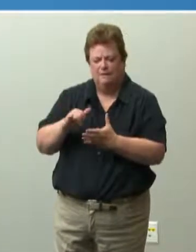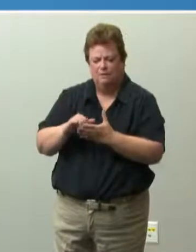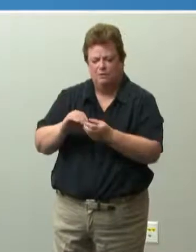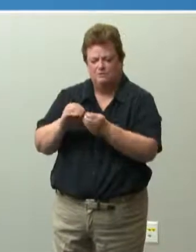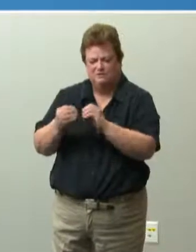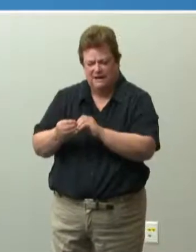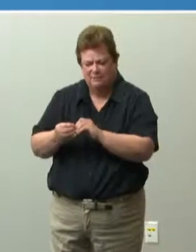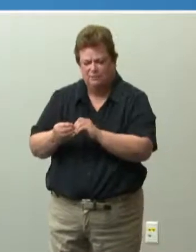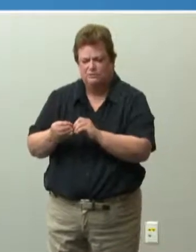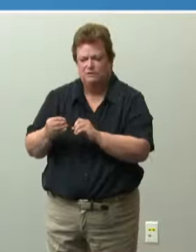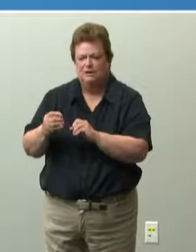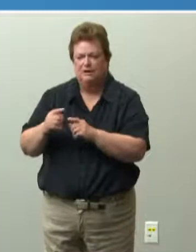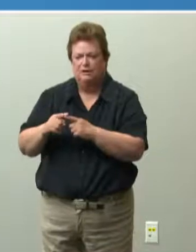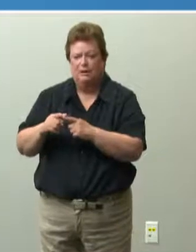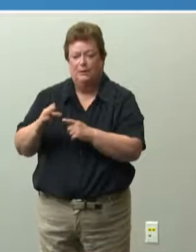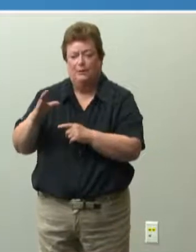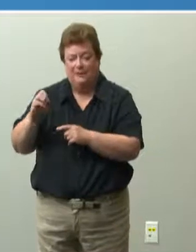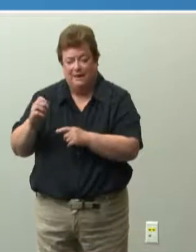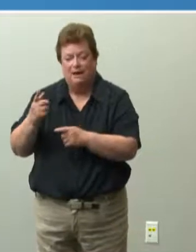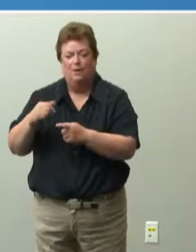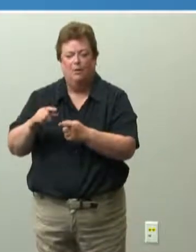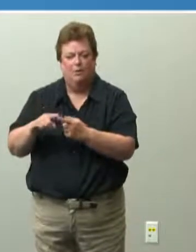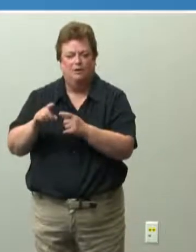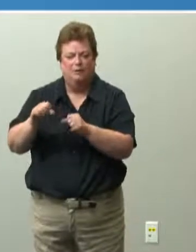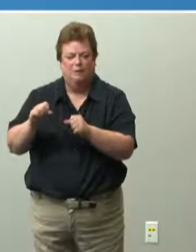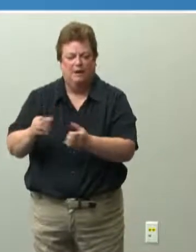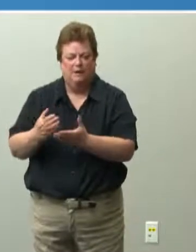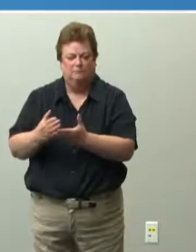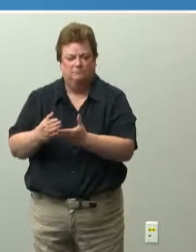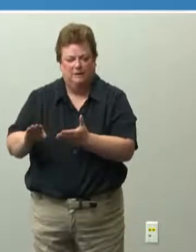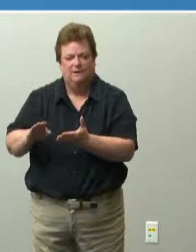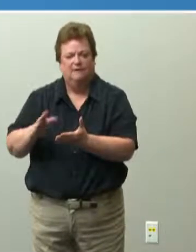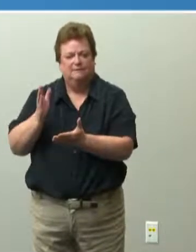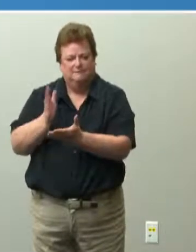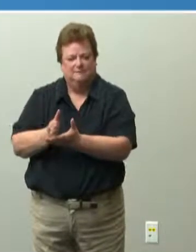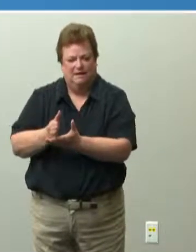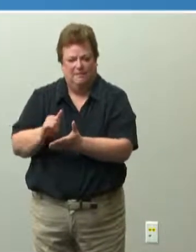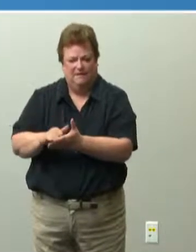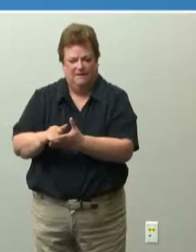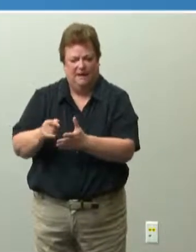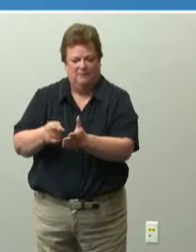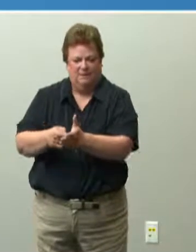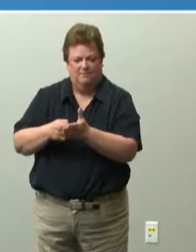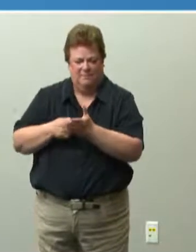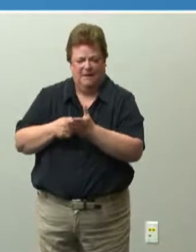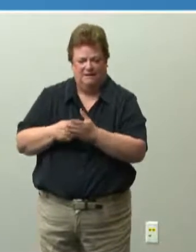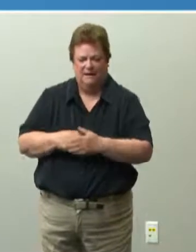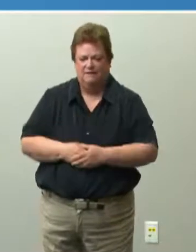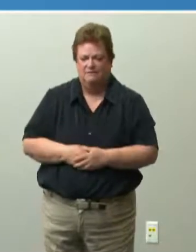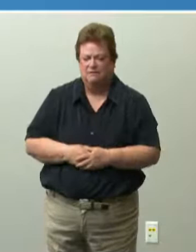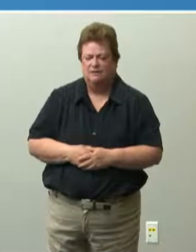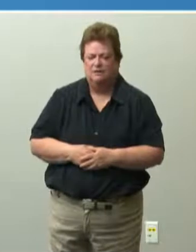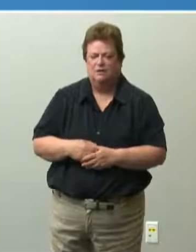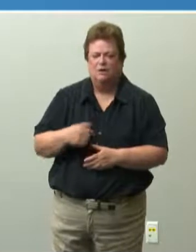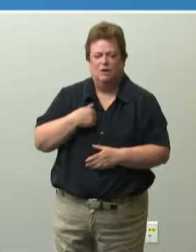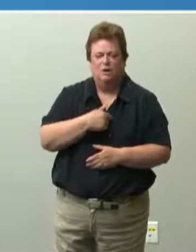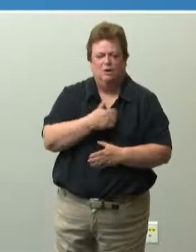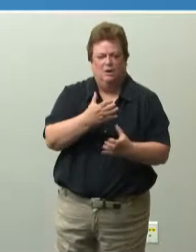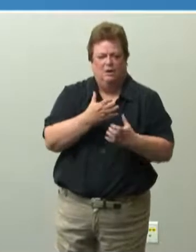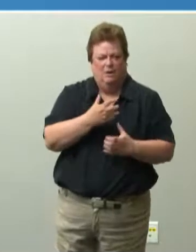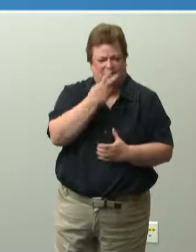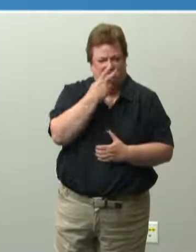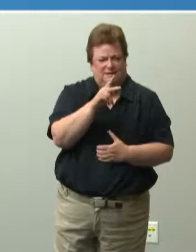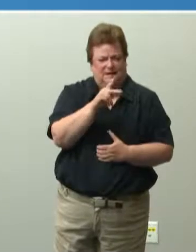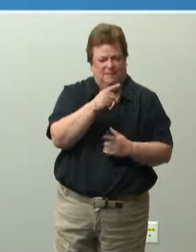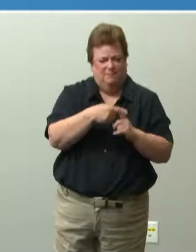to go away? And at this point, would it be possible that you would re-up it again when that date hits? Well, we want to see our positivity rate become